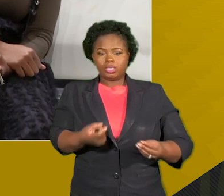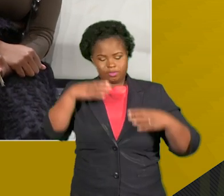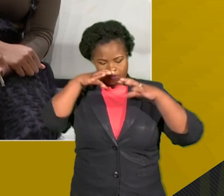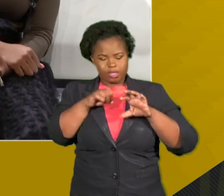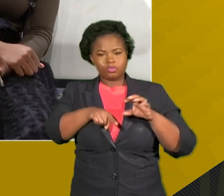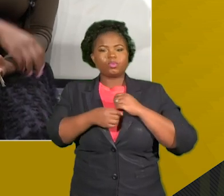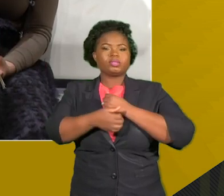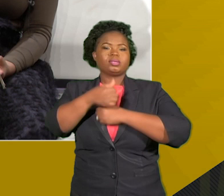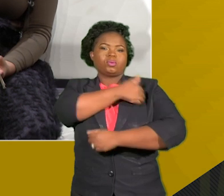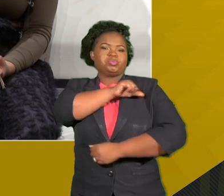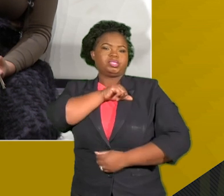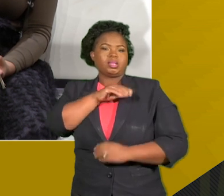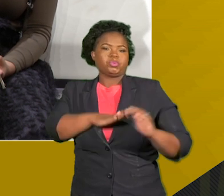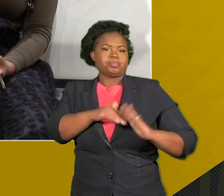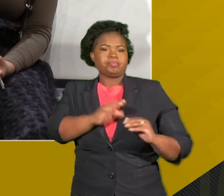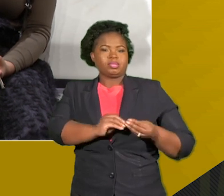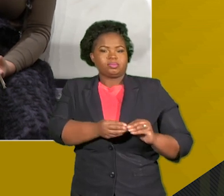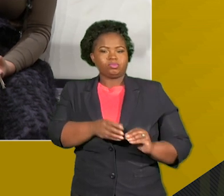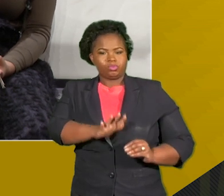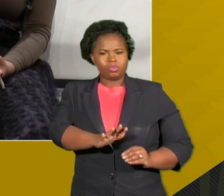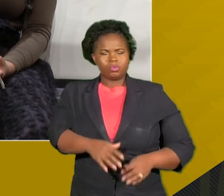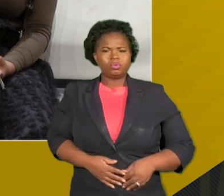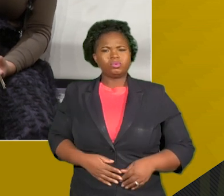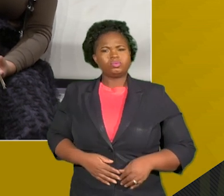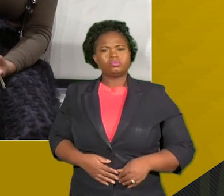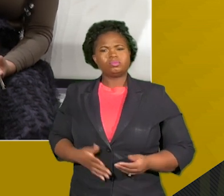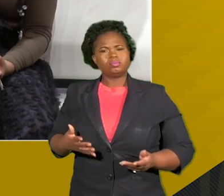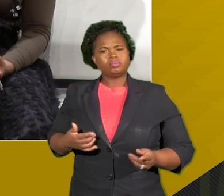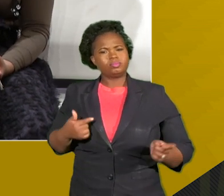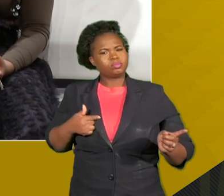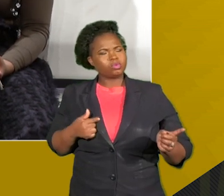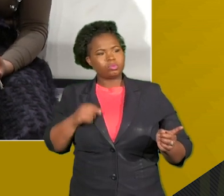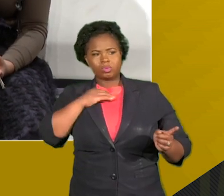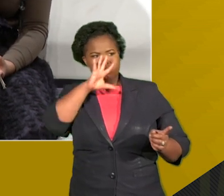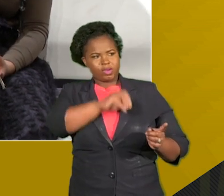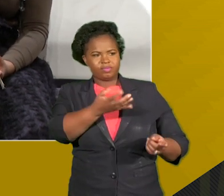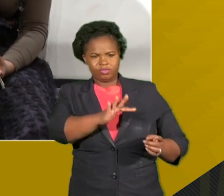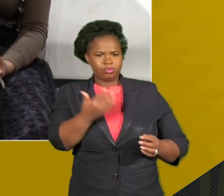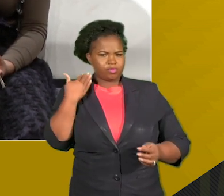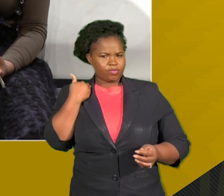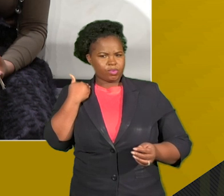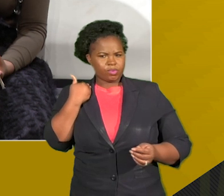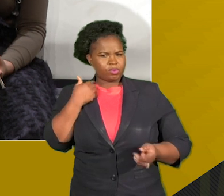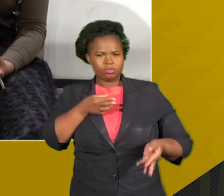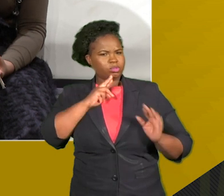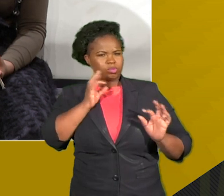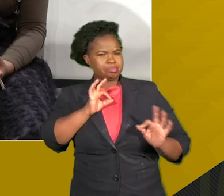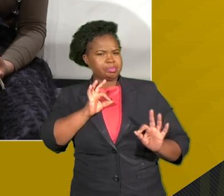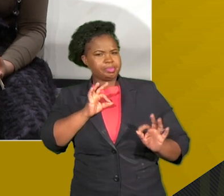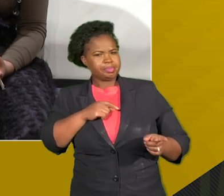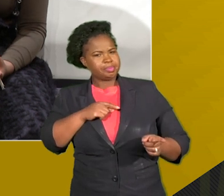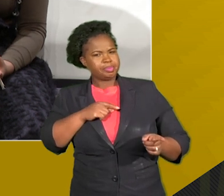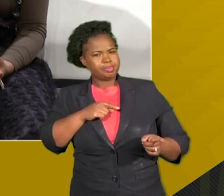that's nice. So the beneficiaries salon lady classifier byang. Like I think Kini has asked this question earlier on, ara kra the right answer